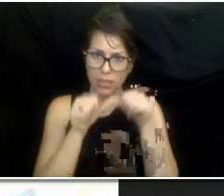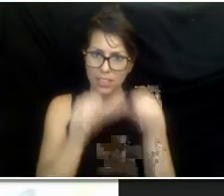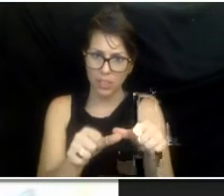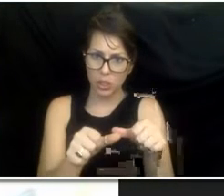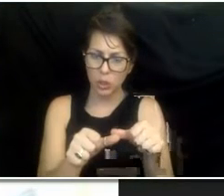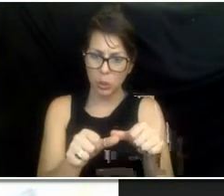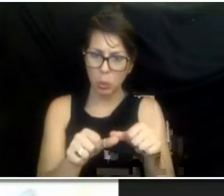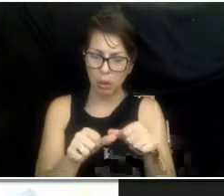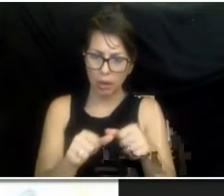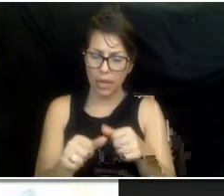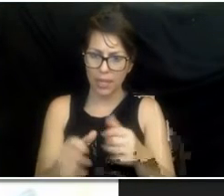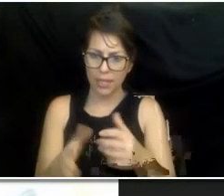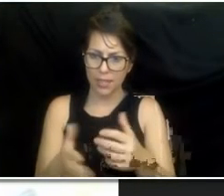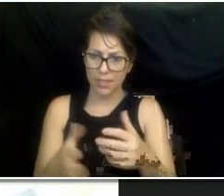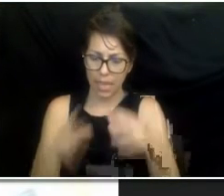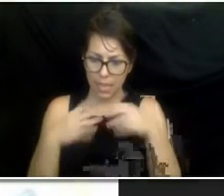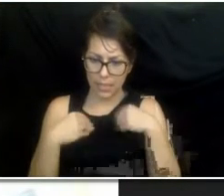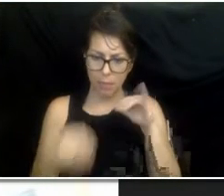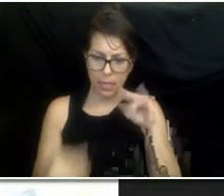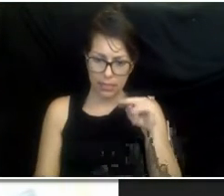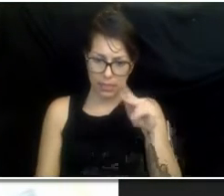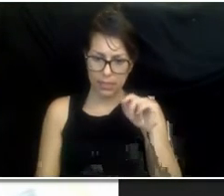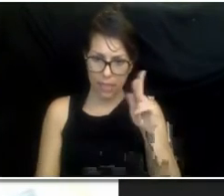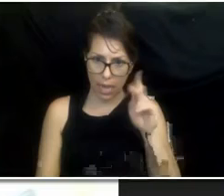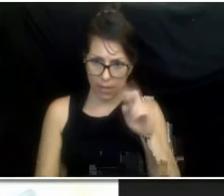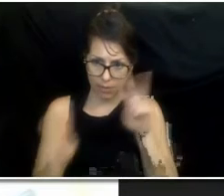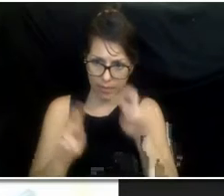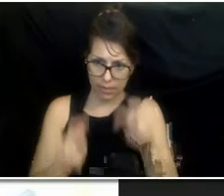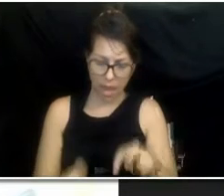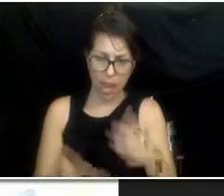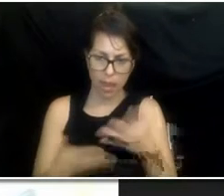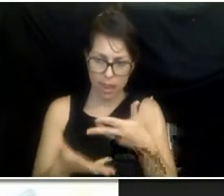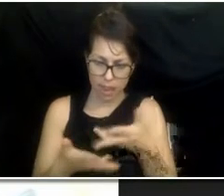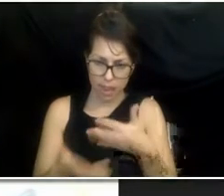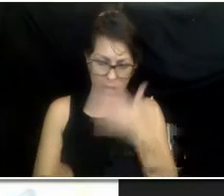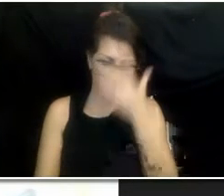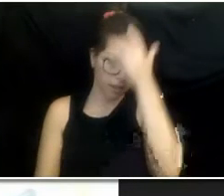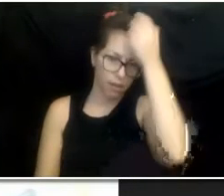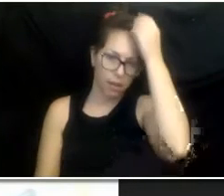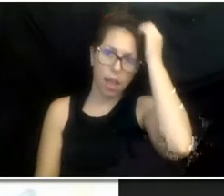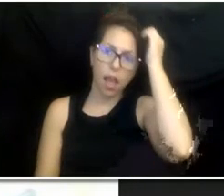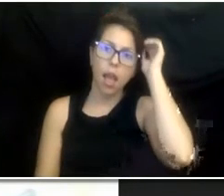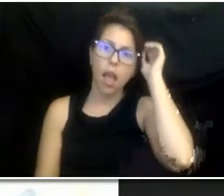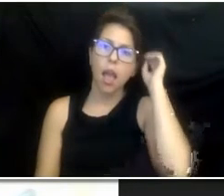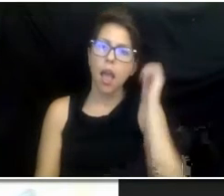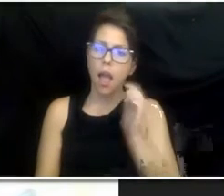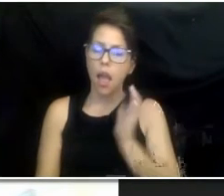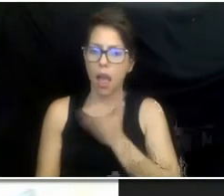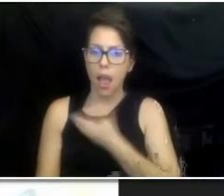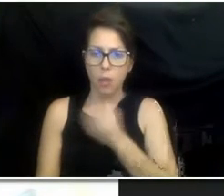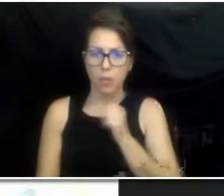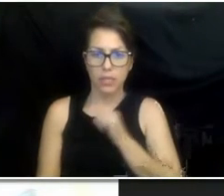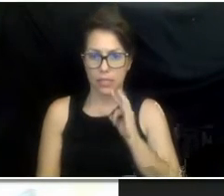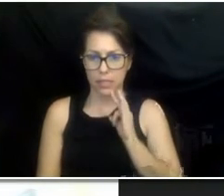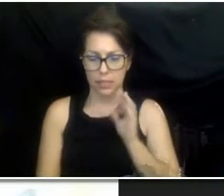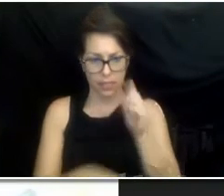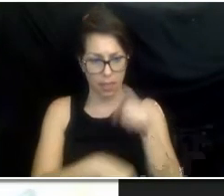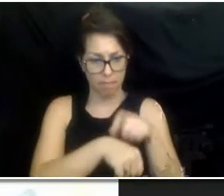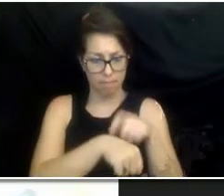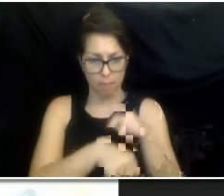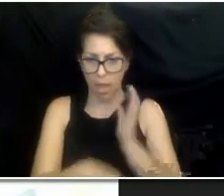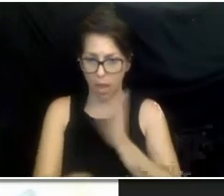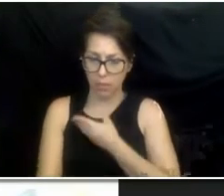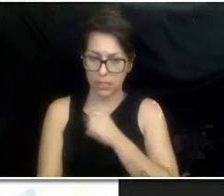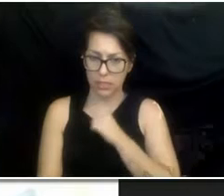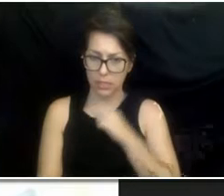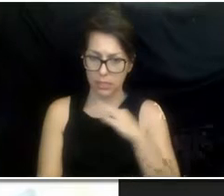are clients are um screened very carefully um our survivors are faced with inconceivable challenges during